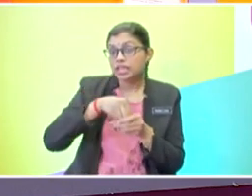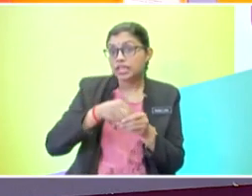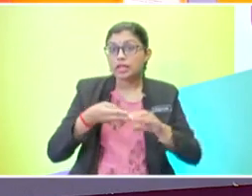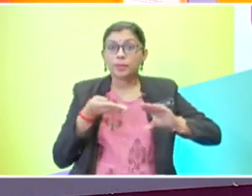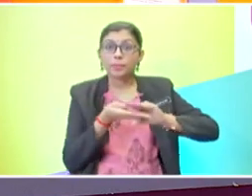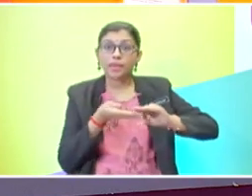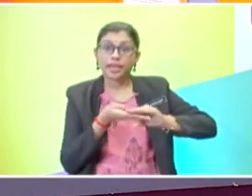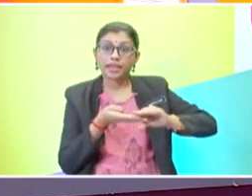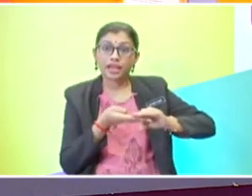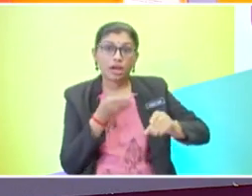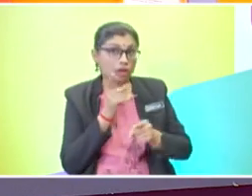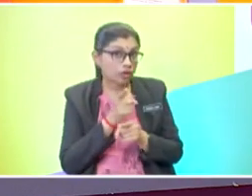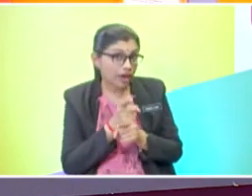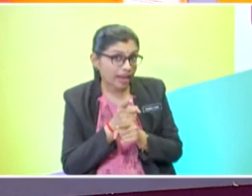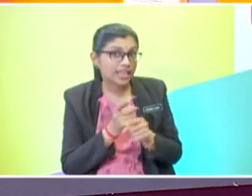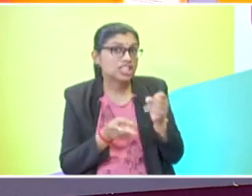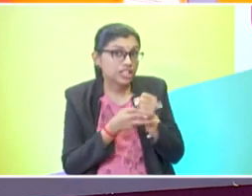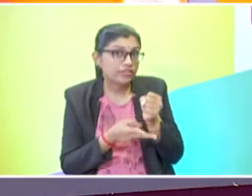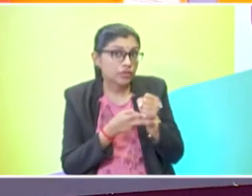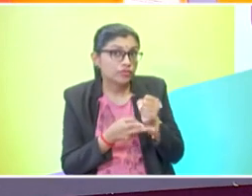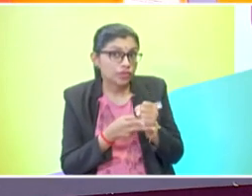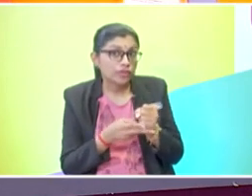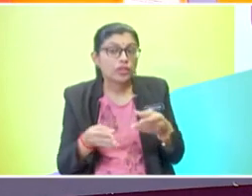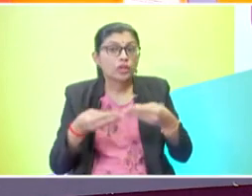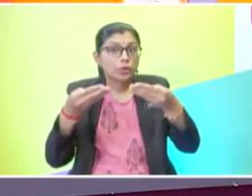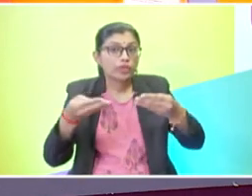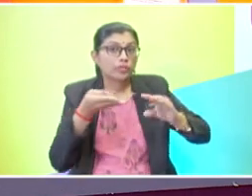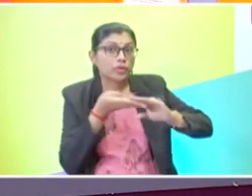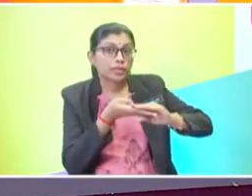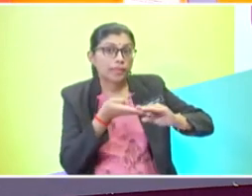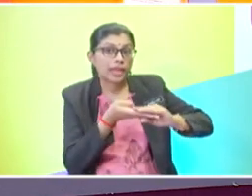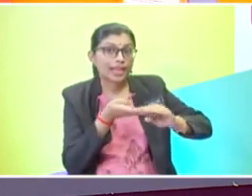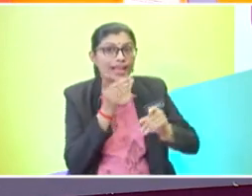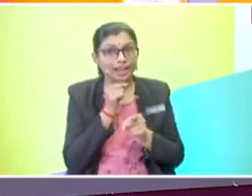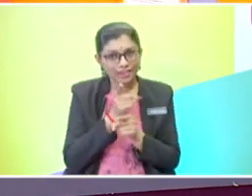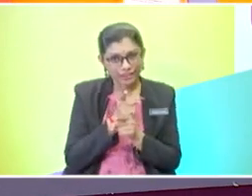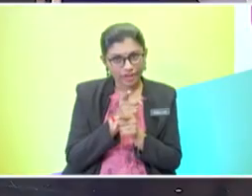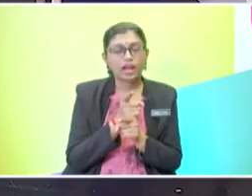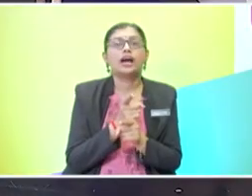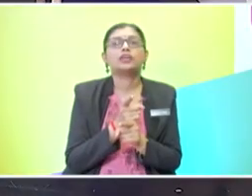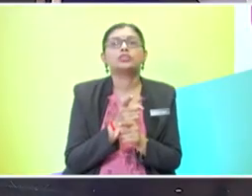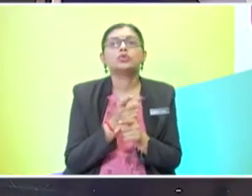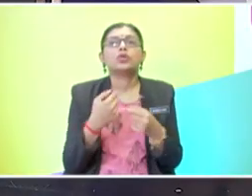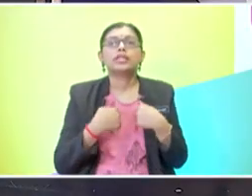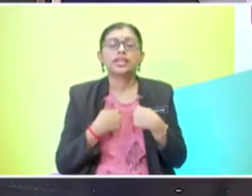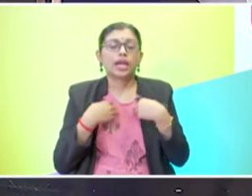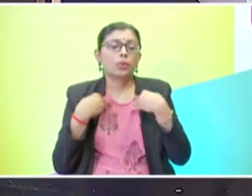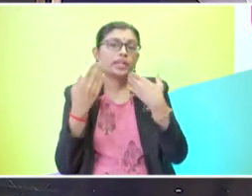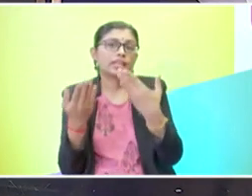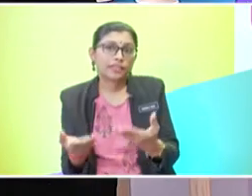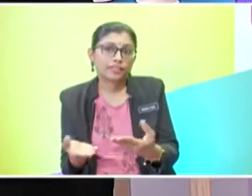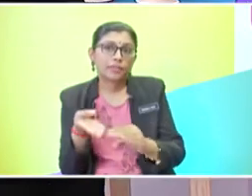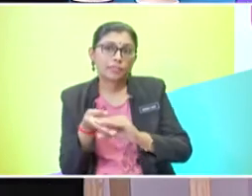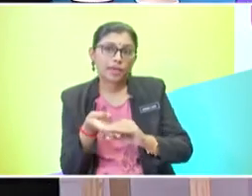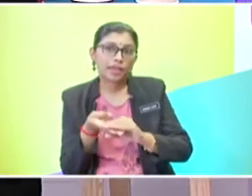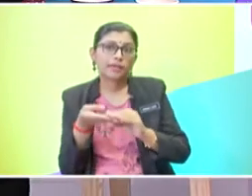of return from the bank itself. So that's always and in a percentage. It's only right? from the bank, okay? Kids out there, you have you should remember that